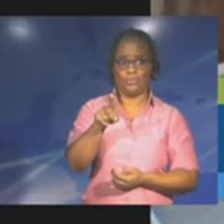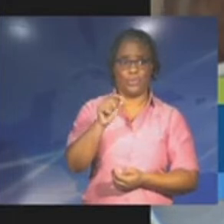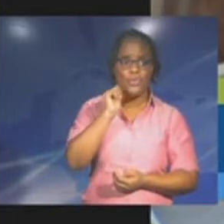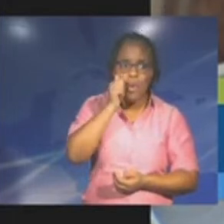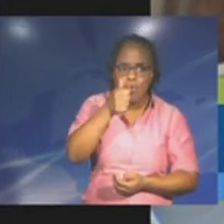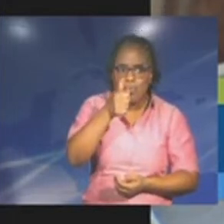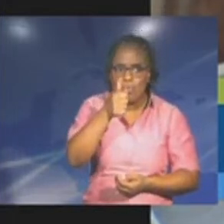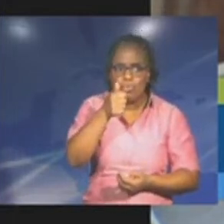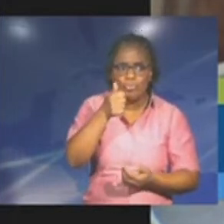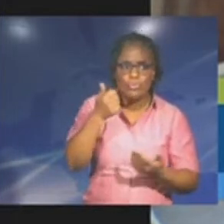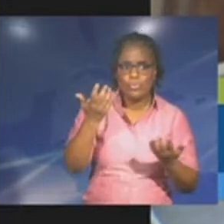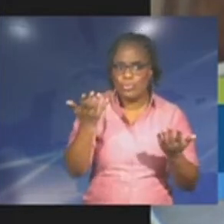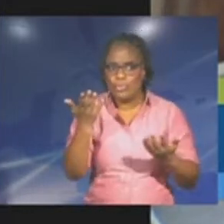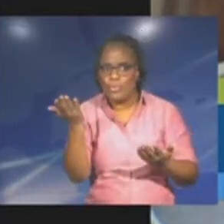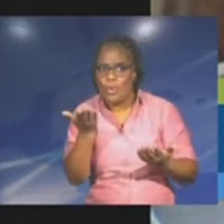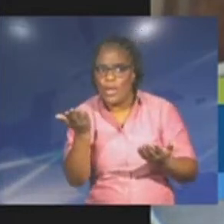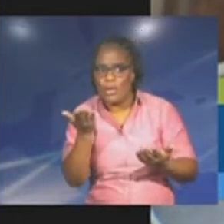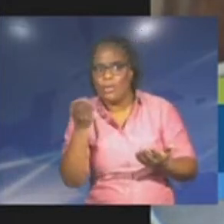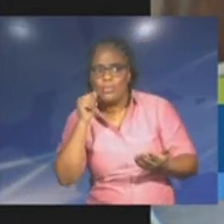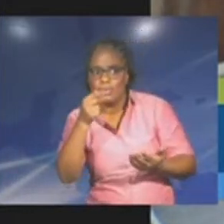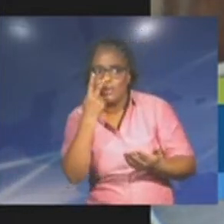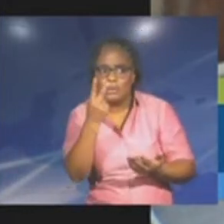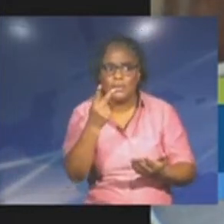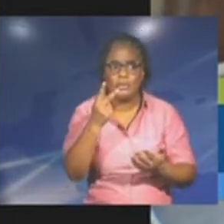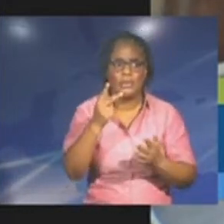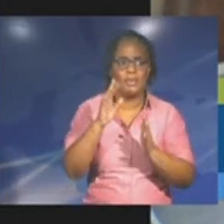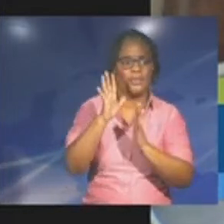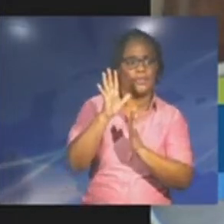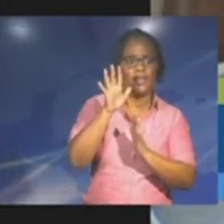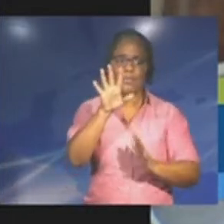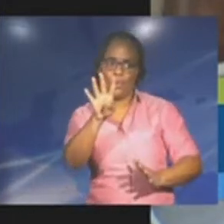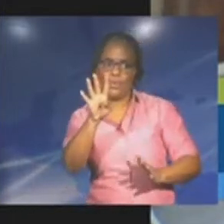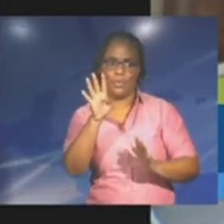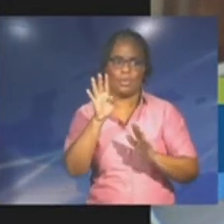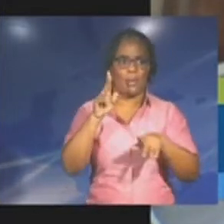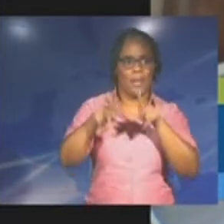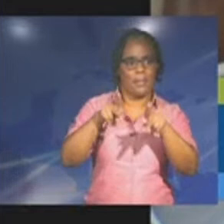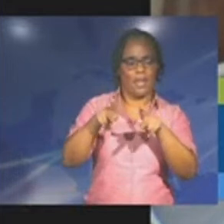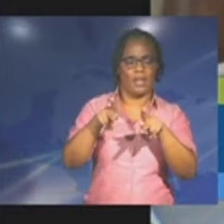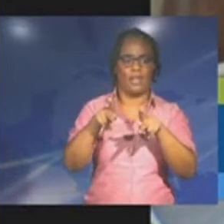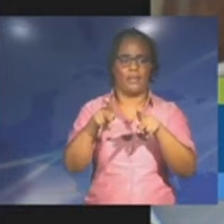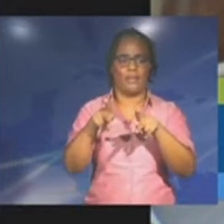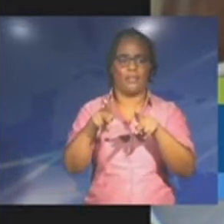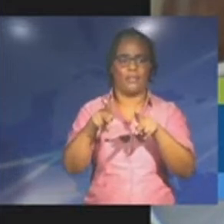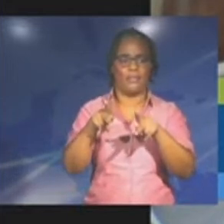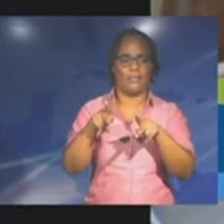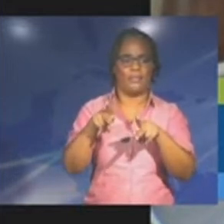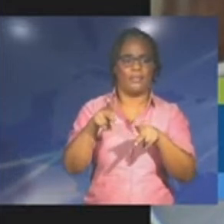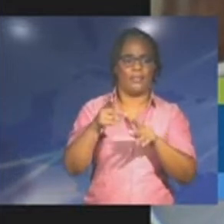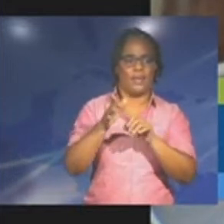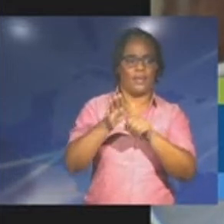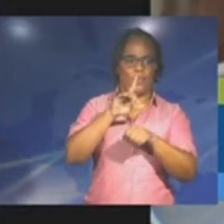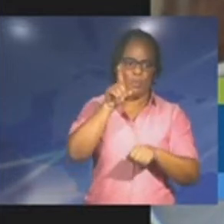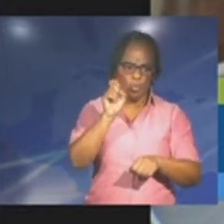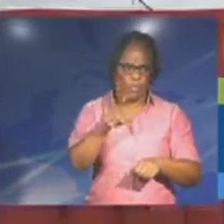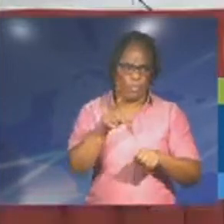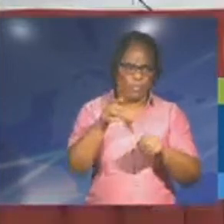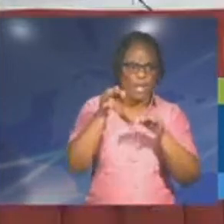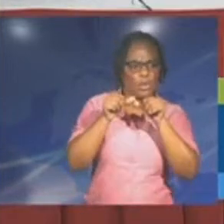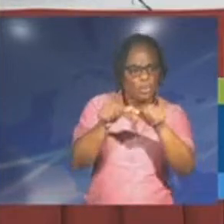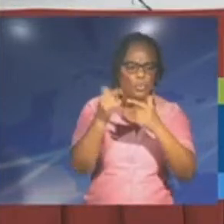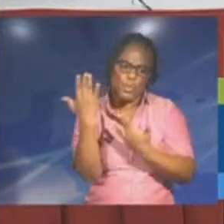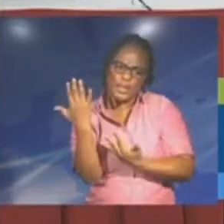4, 3 within the last few days and so on. Are people still calling too late to be hospitalized and so on?